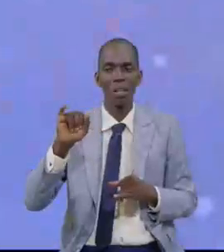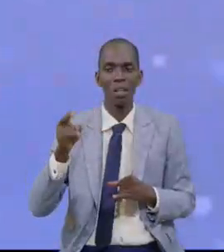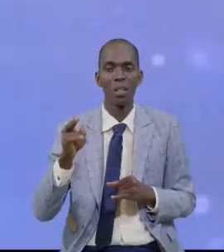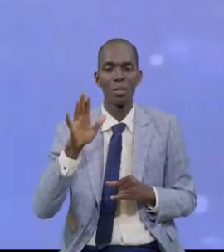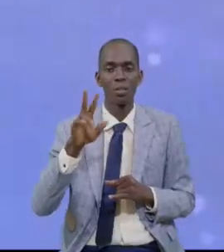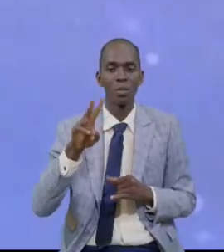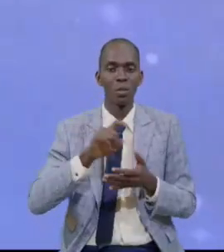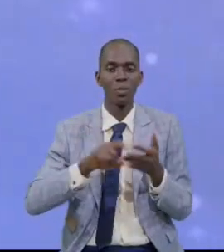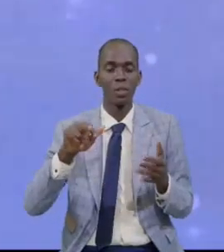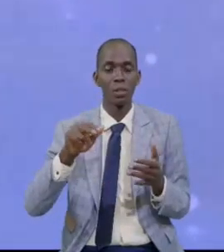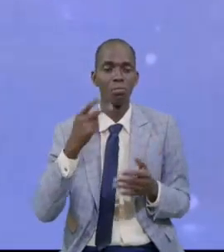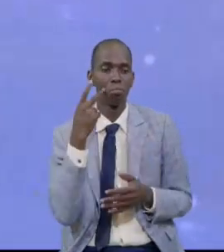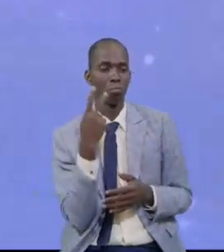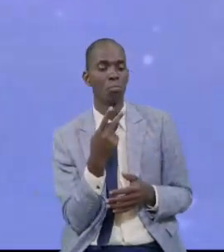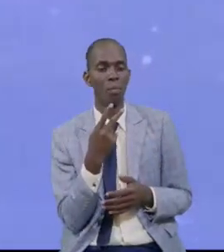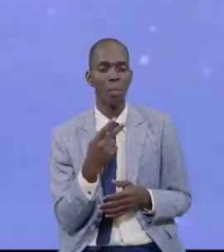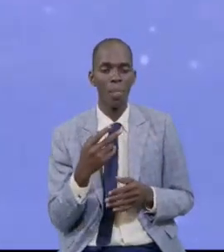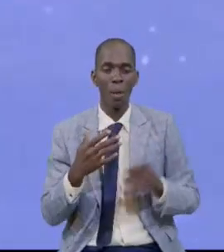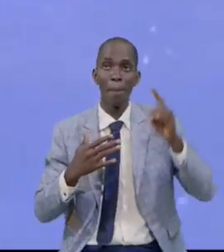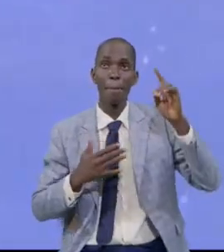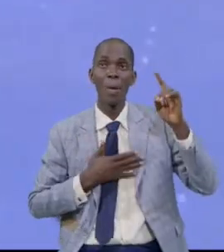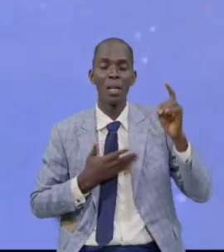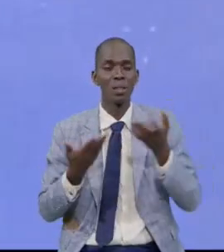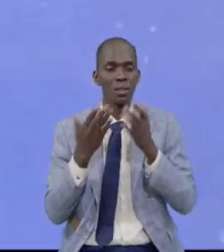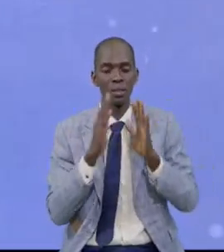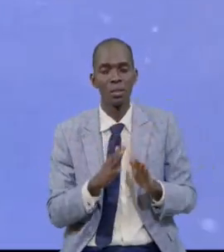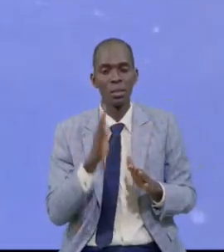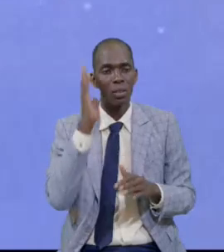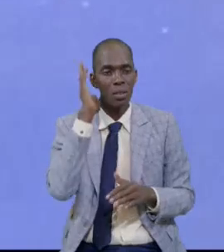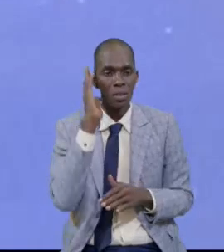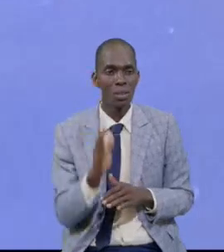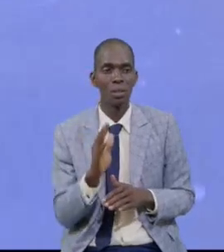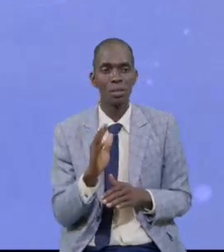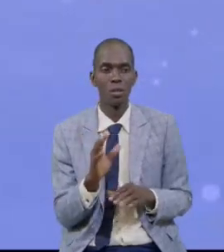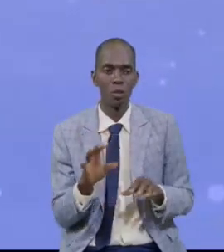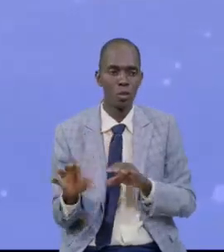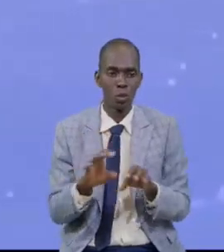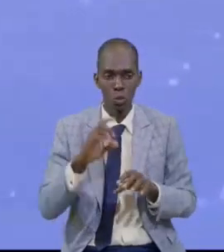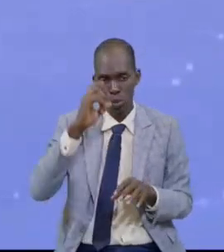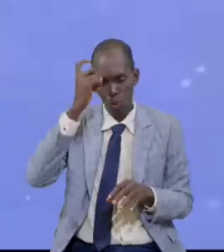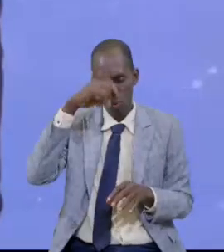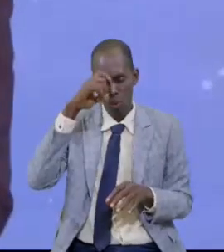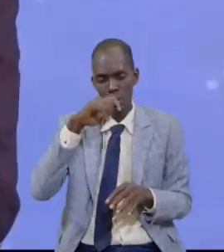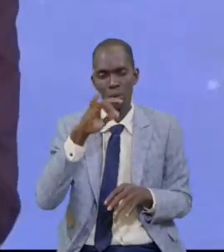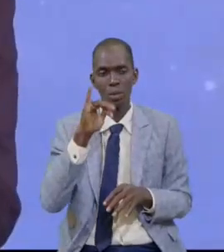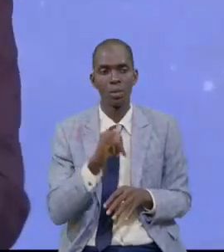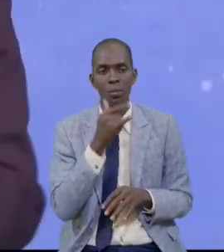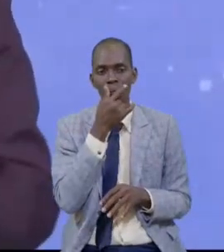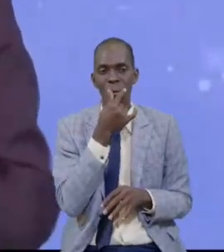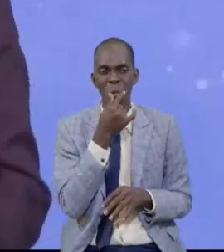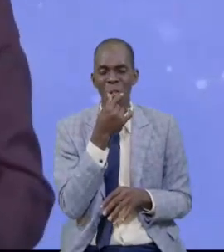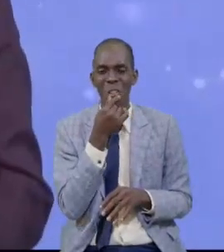servant shall deal prudently. He shall be exalted